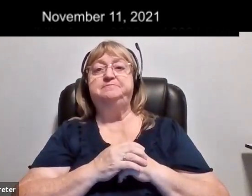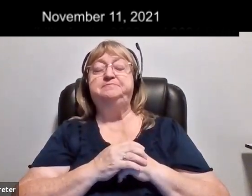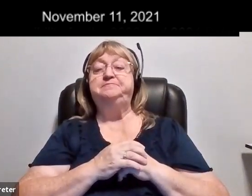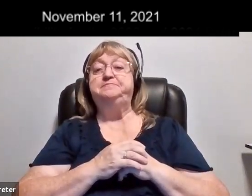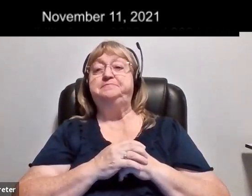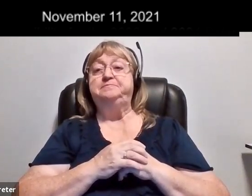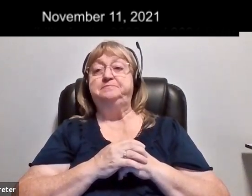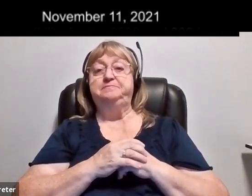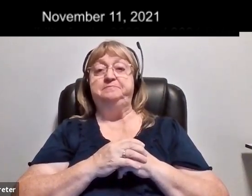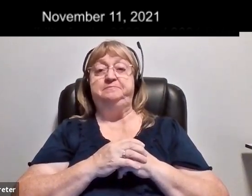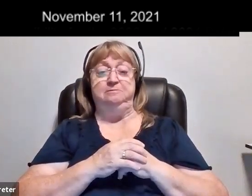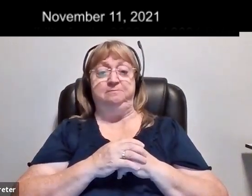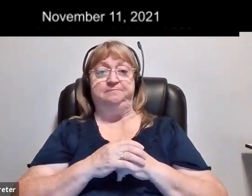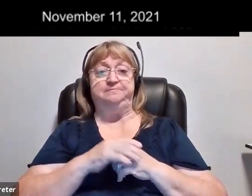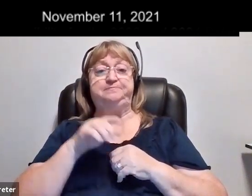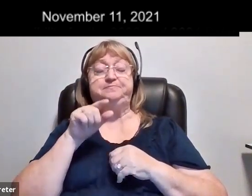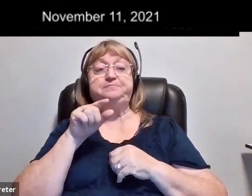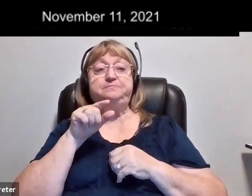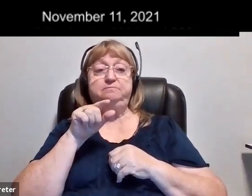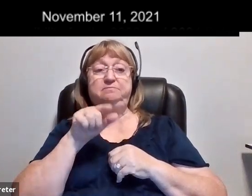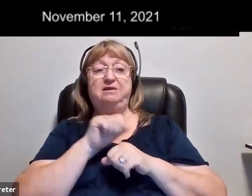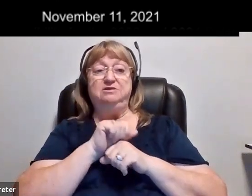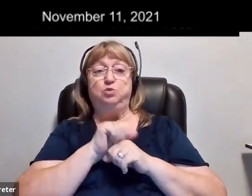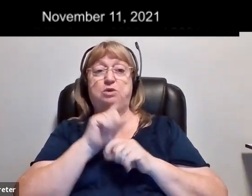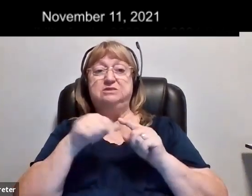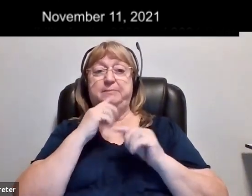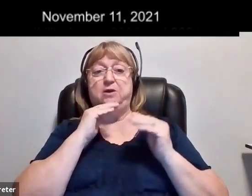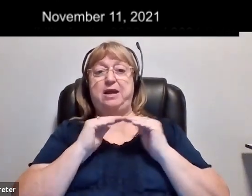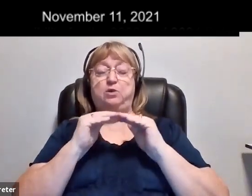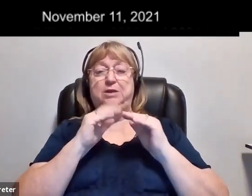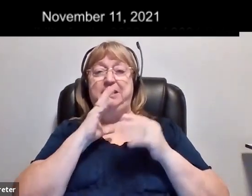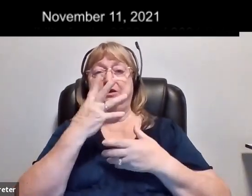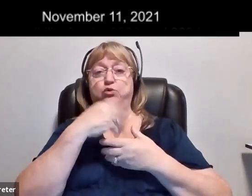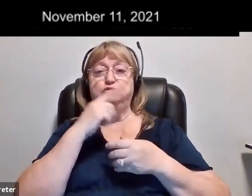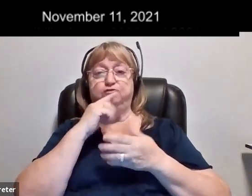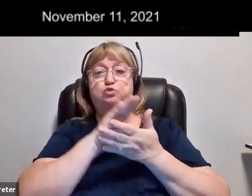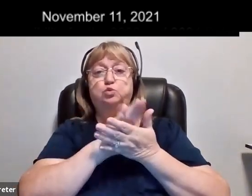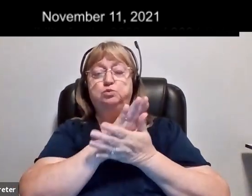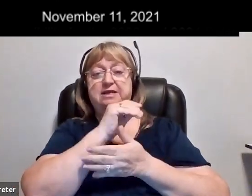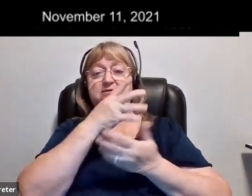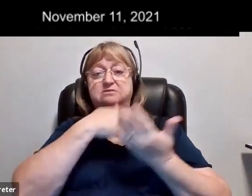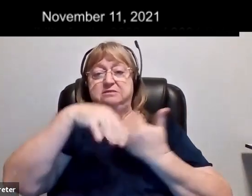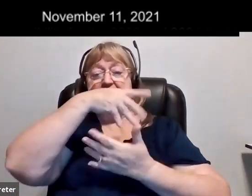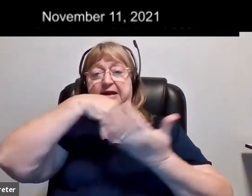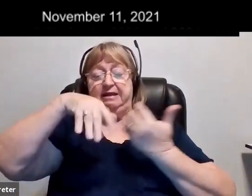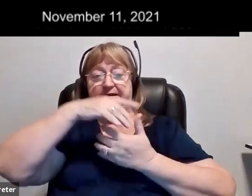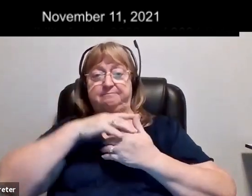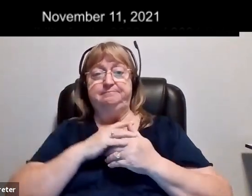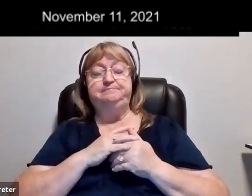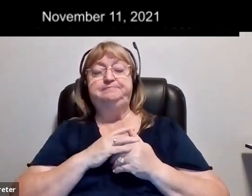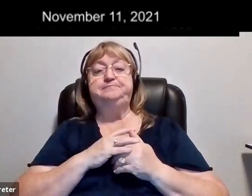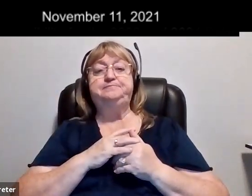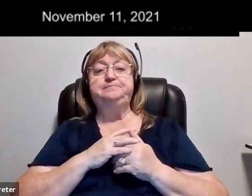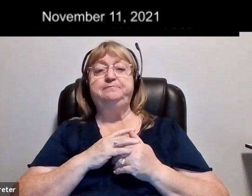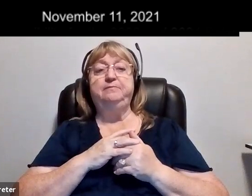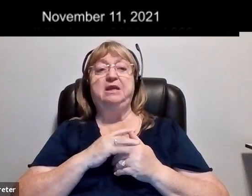this work is about the equity and inclusion for schools and society. And this is